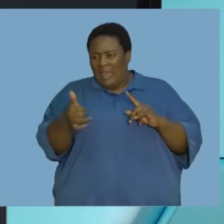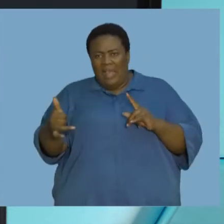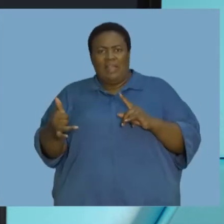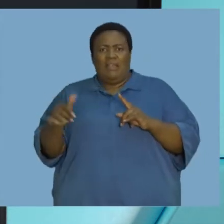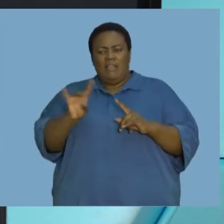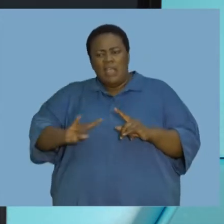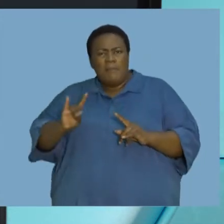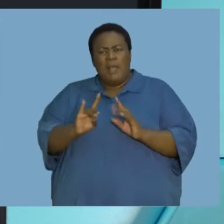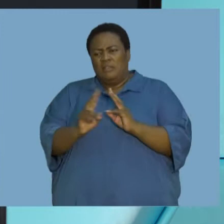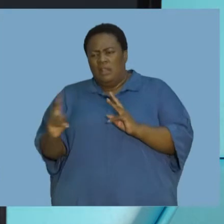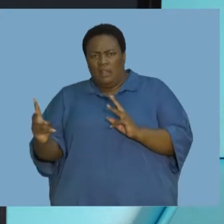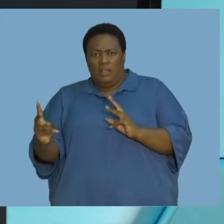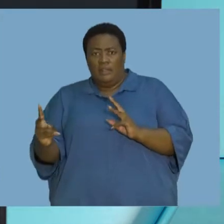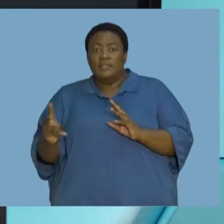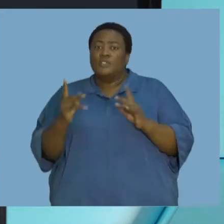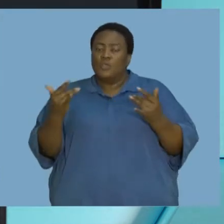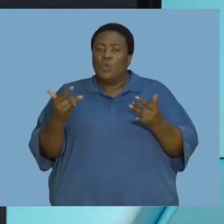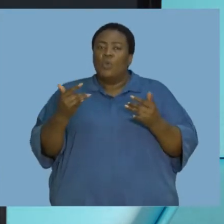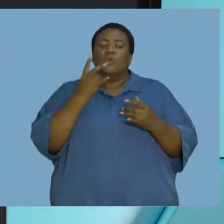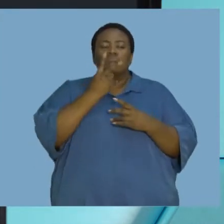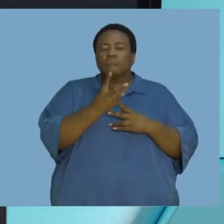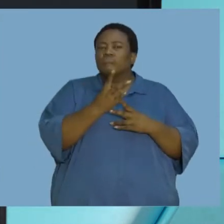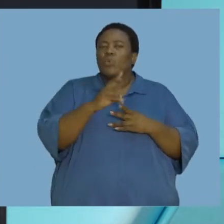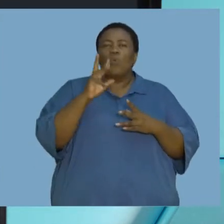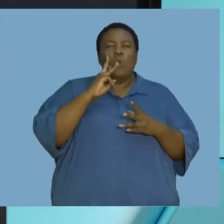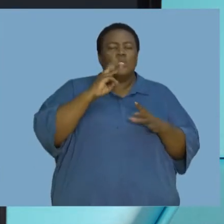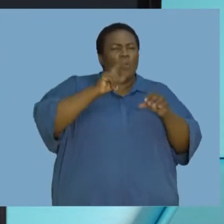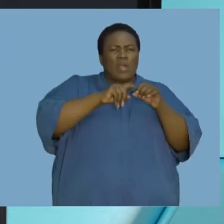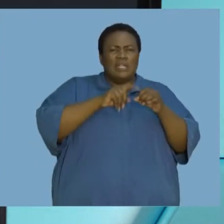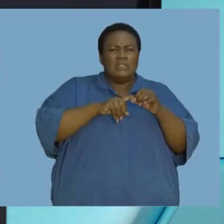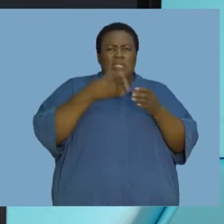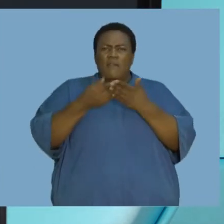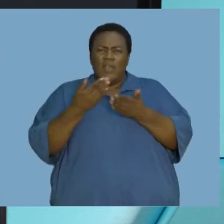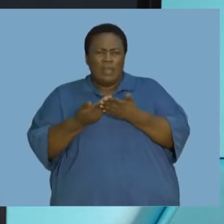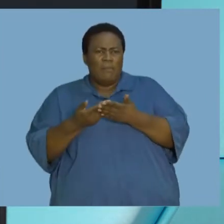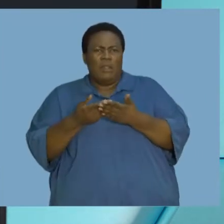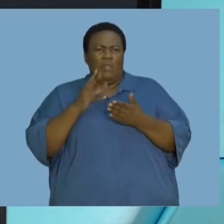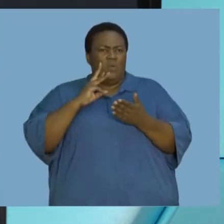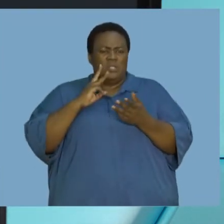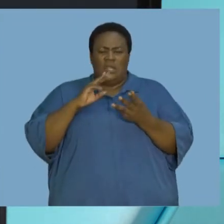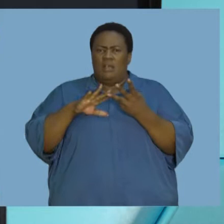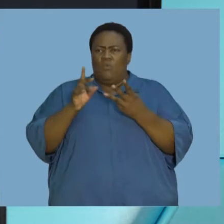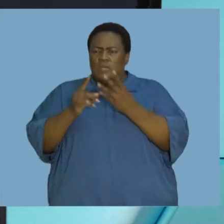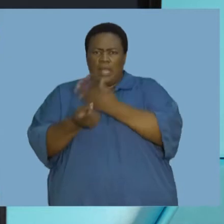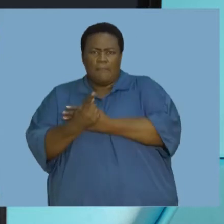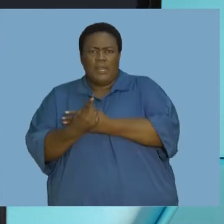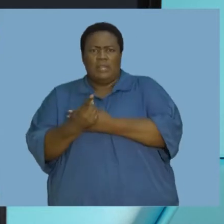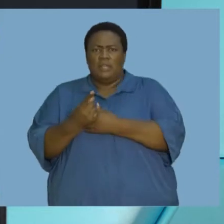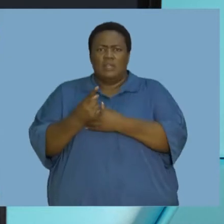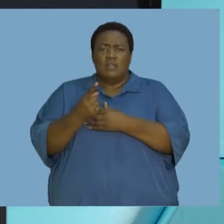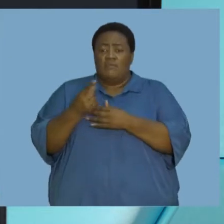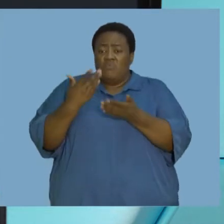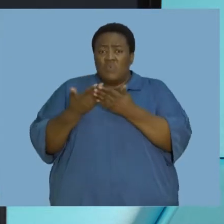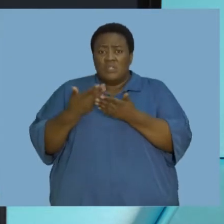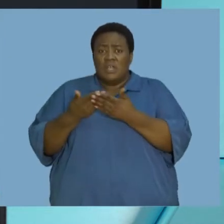is it that we need to look at when we talk about water quality, its availability, and what happens in terms of with our available